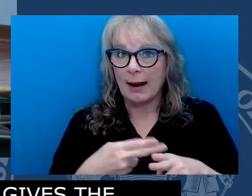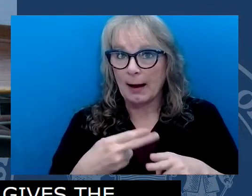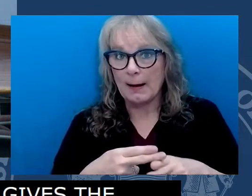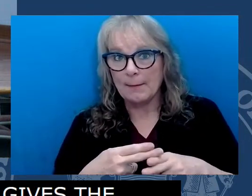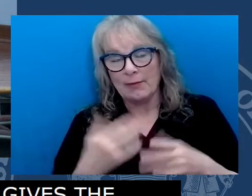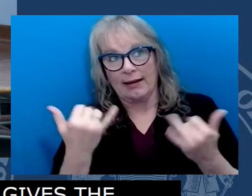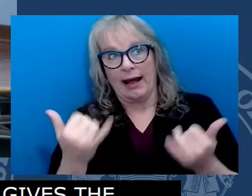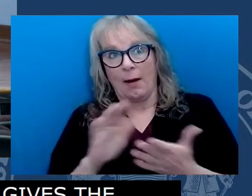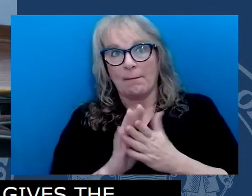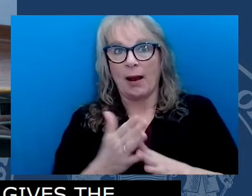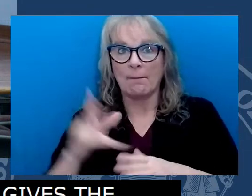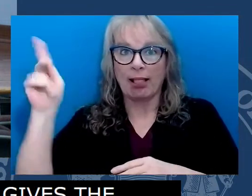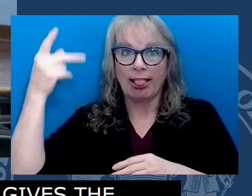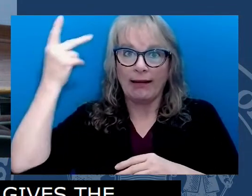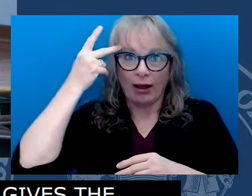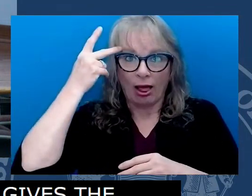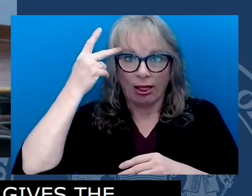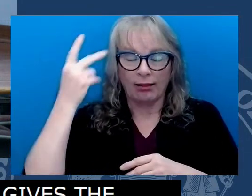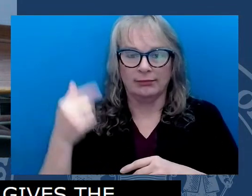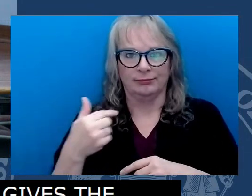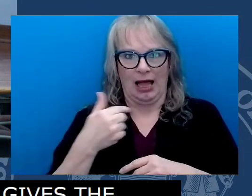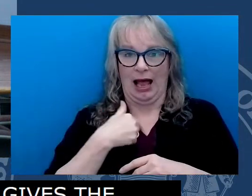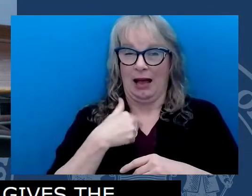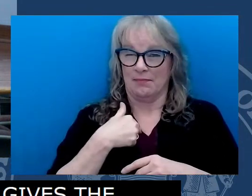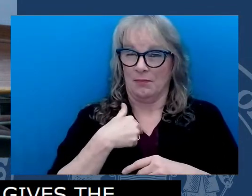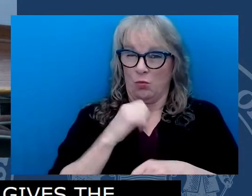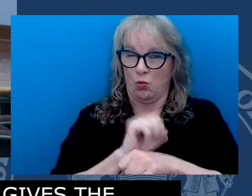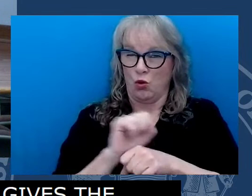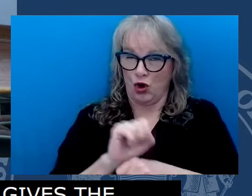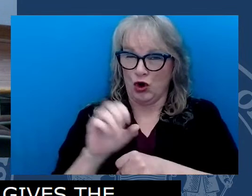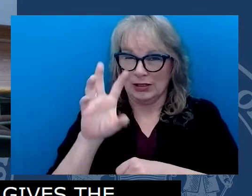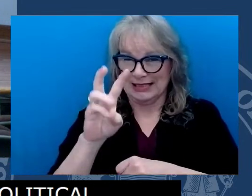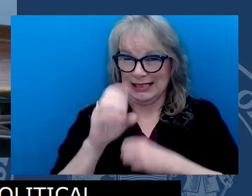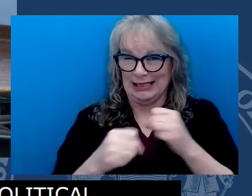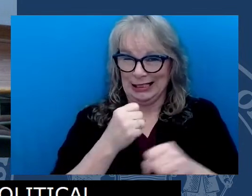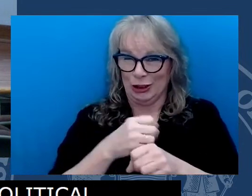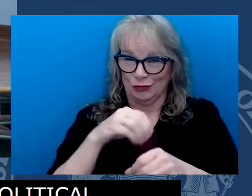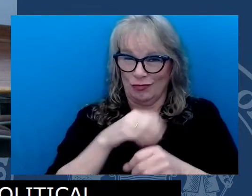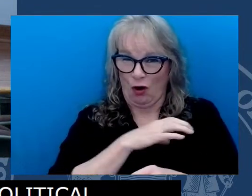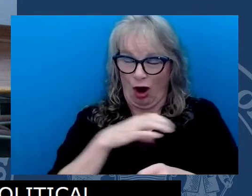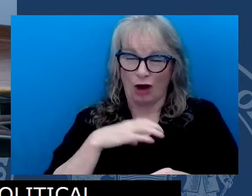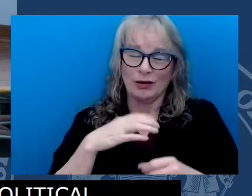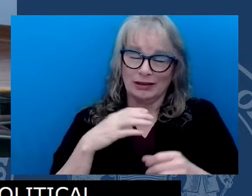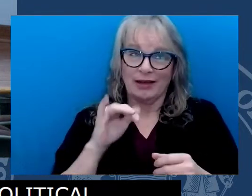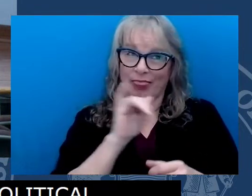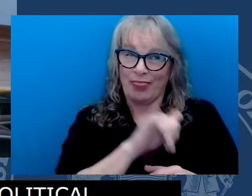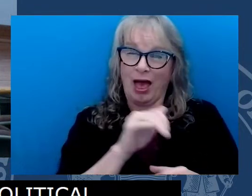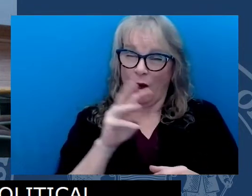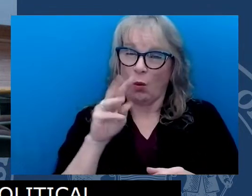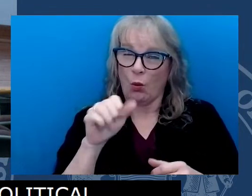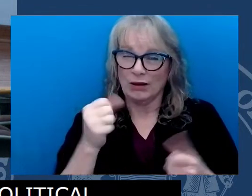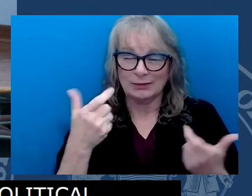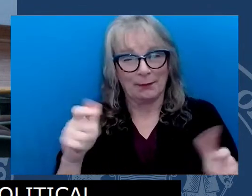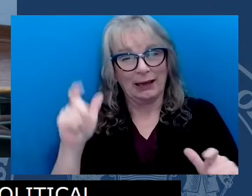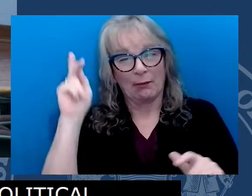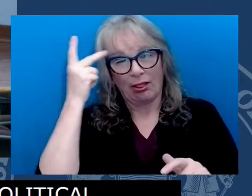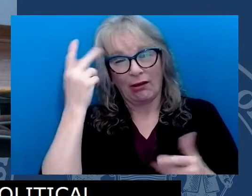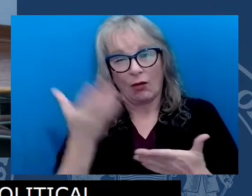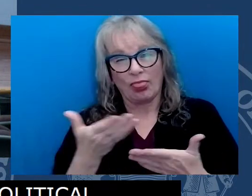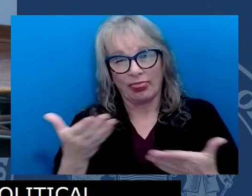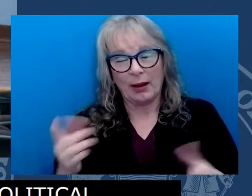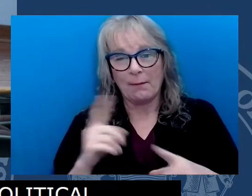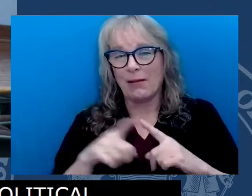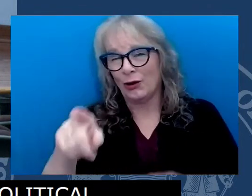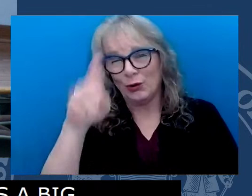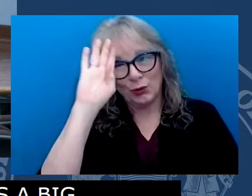thing. I spent 6 years in Congress. It was a big political thing there. But, the Congress, they can't get anything